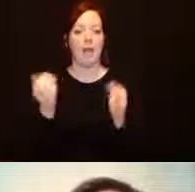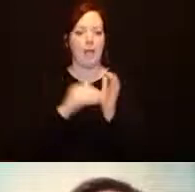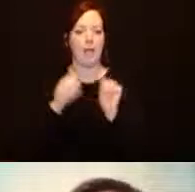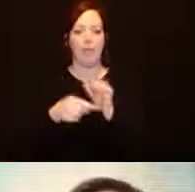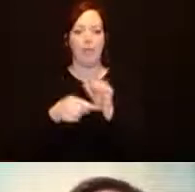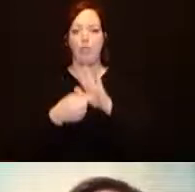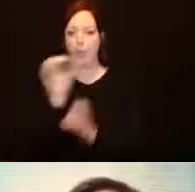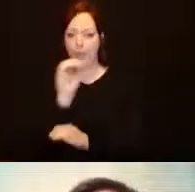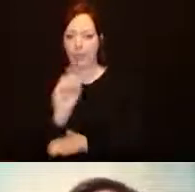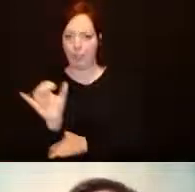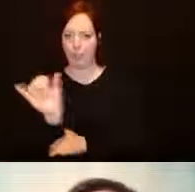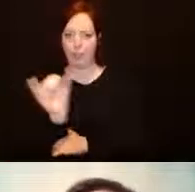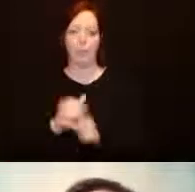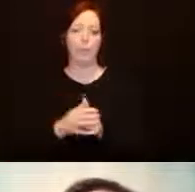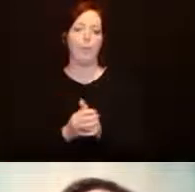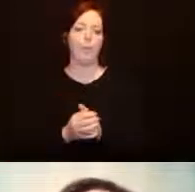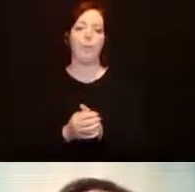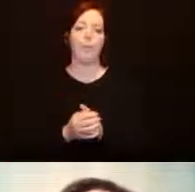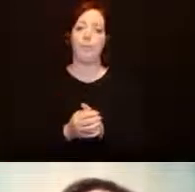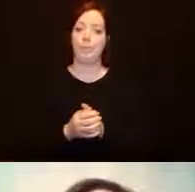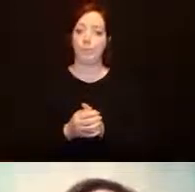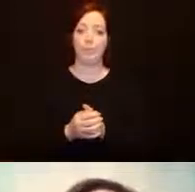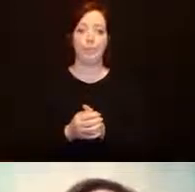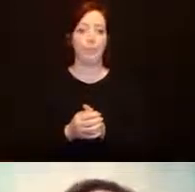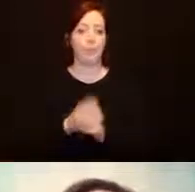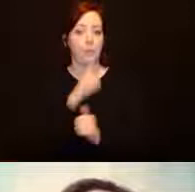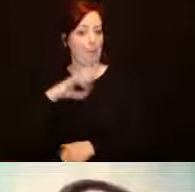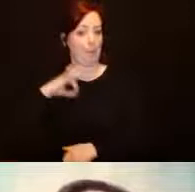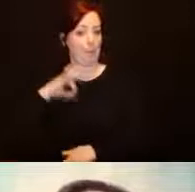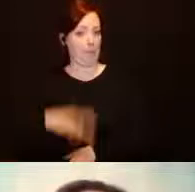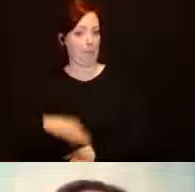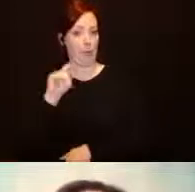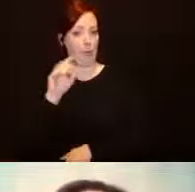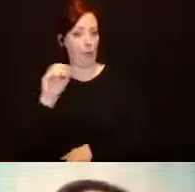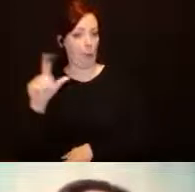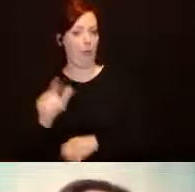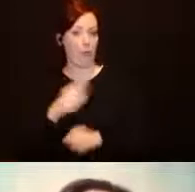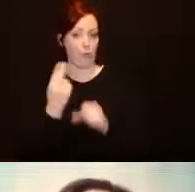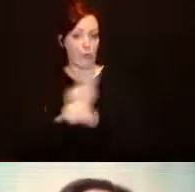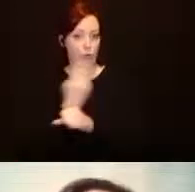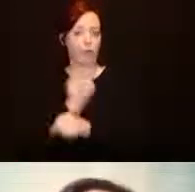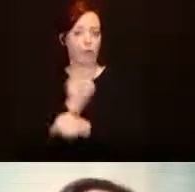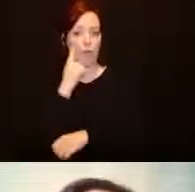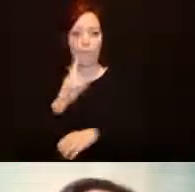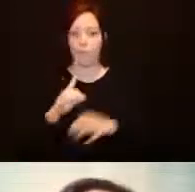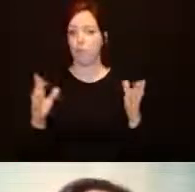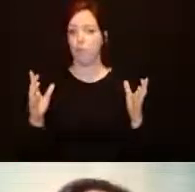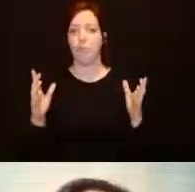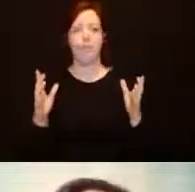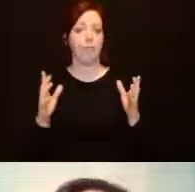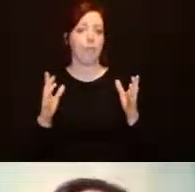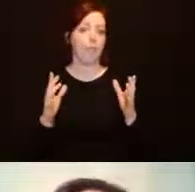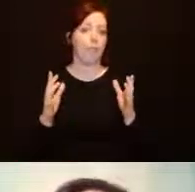very useful tool for use for the group that we're heading to, which is the 12